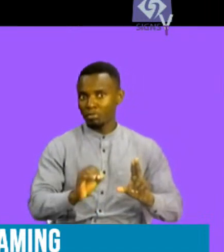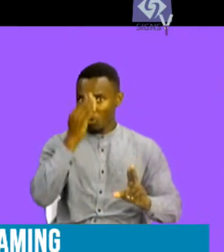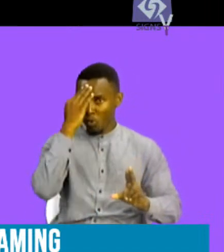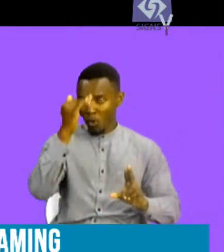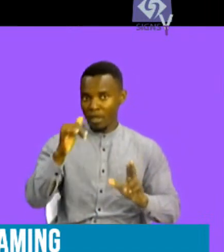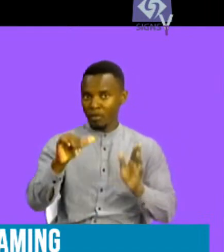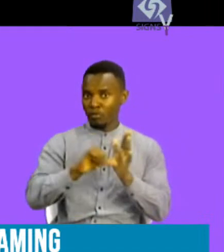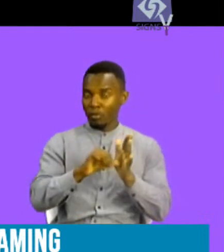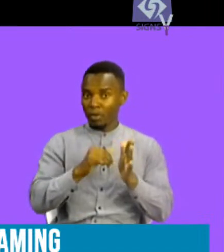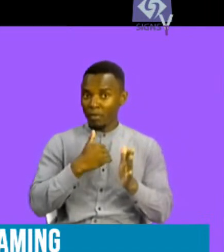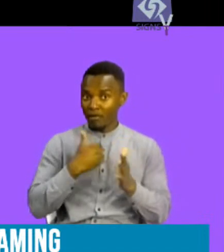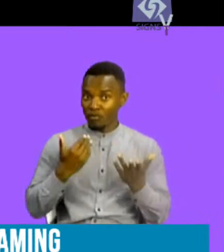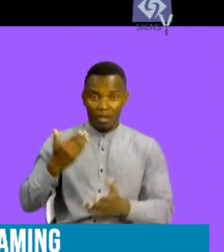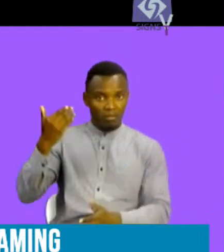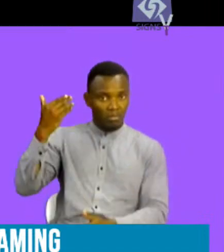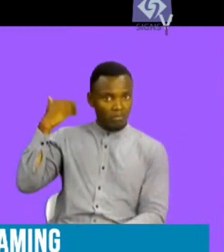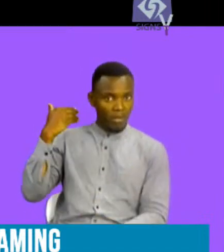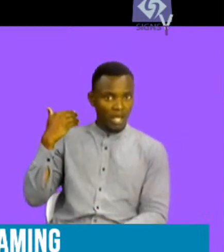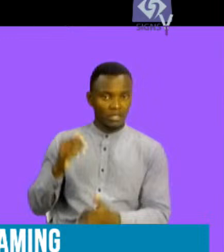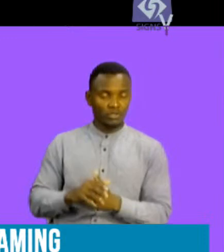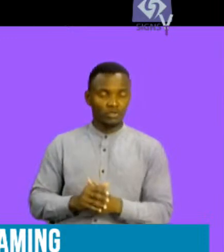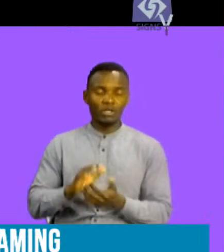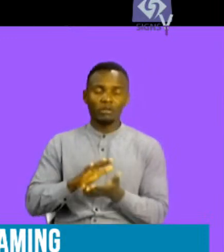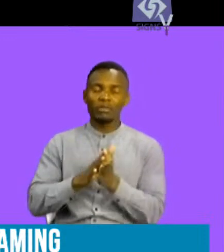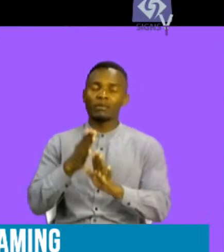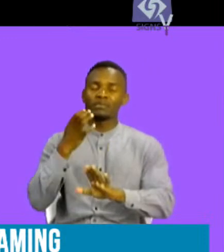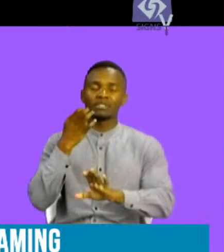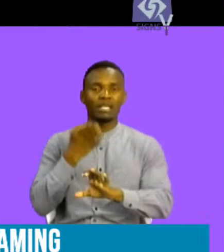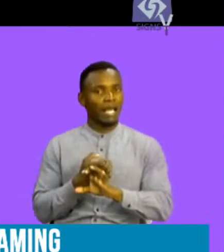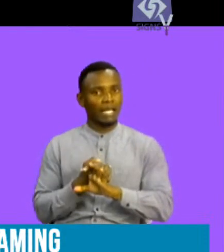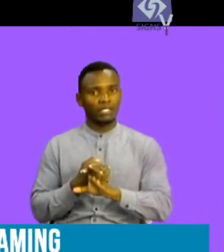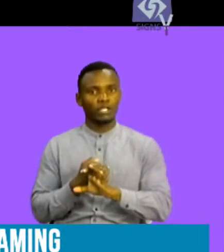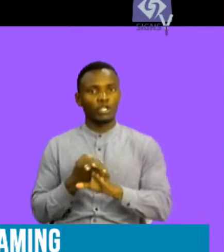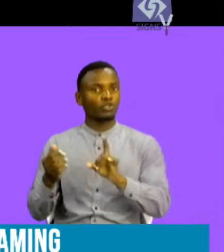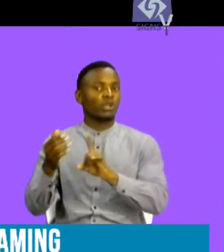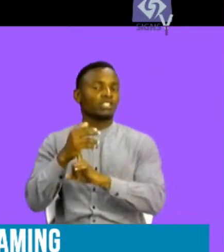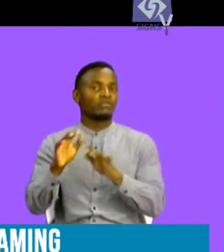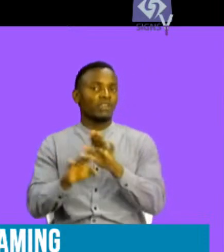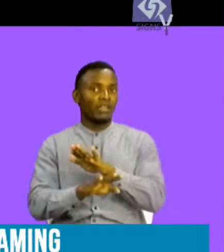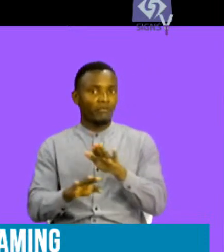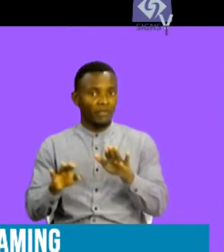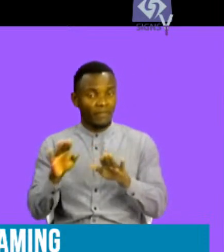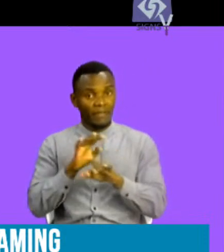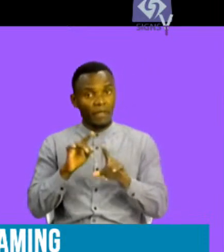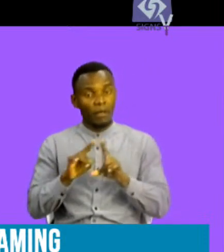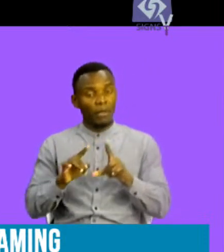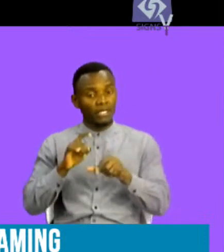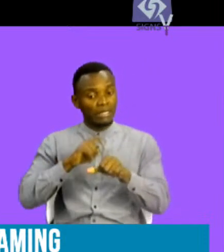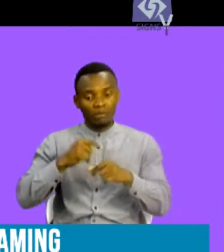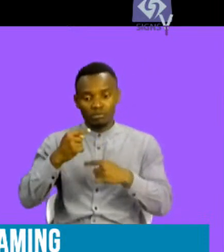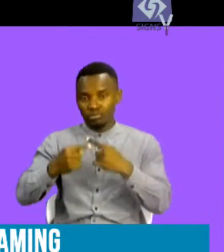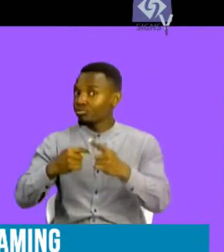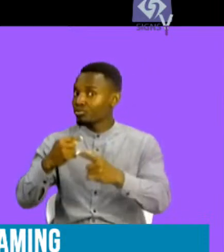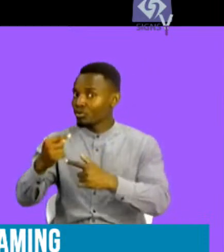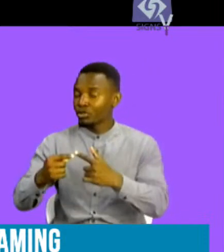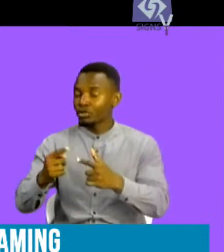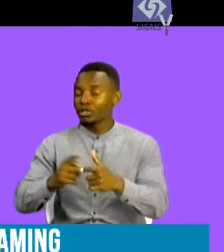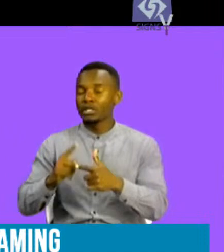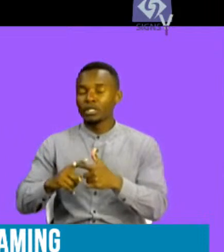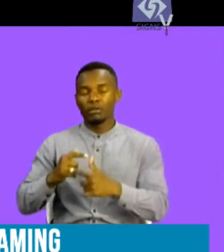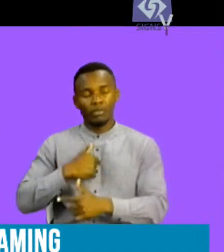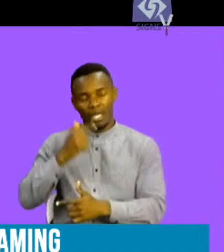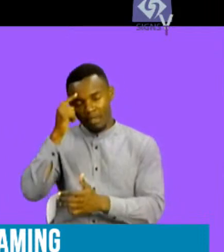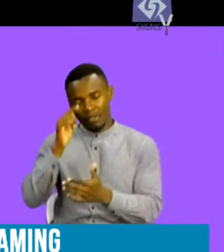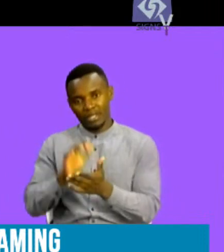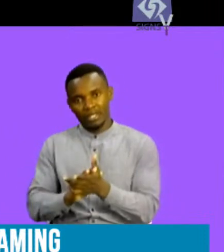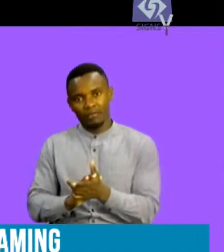so it is a bit hard to fulfill everything, but I think as we move on, things are going to